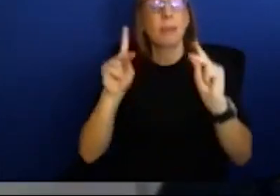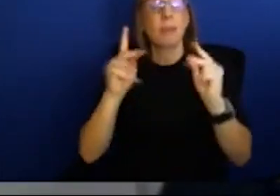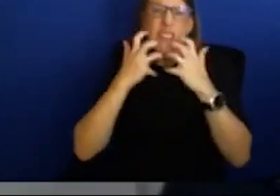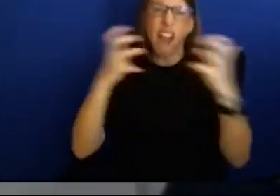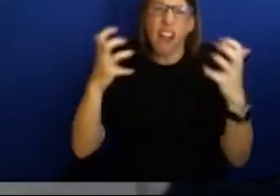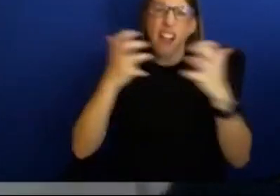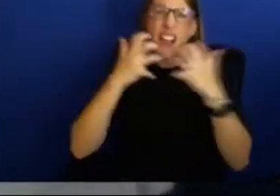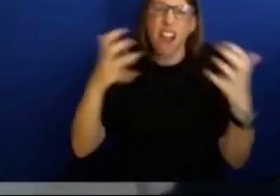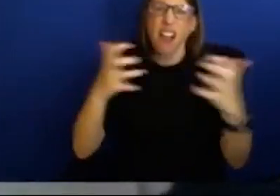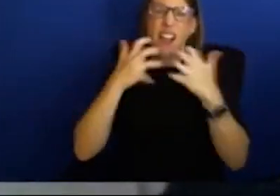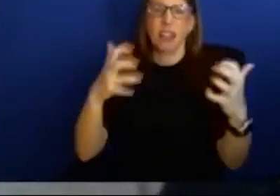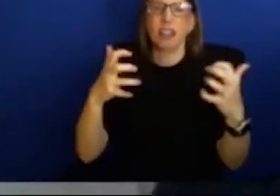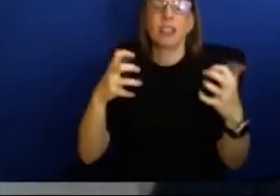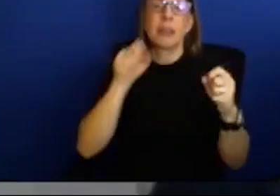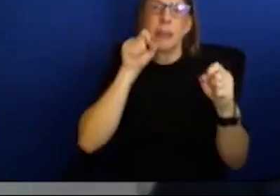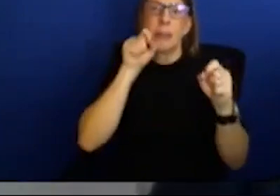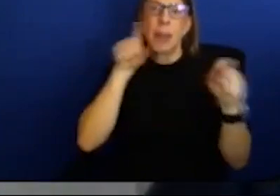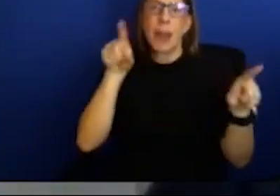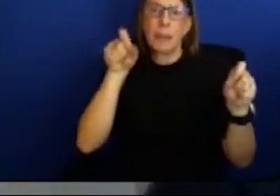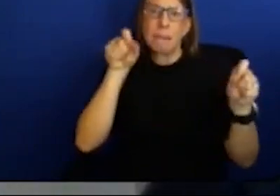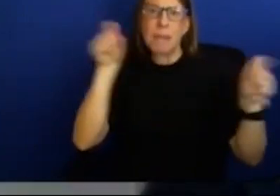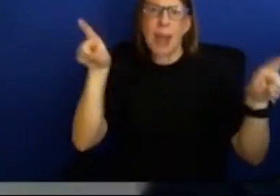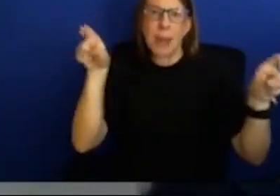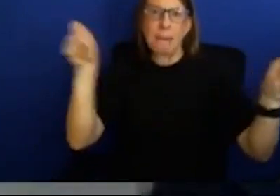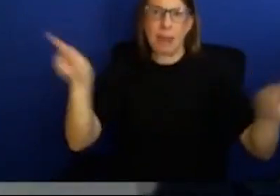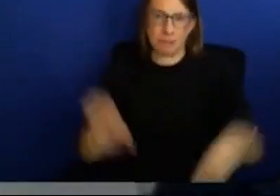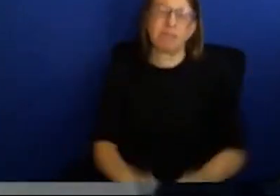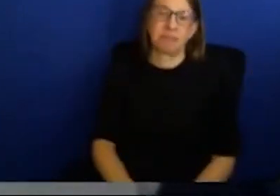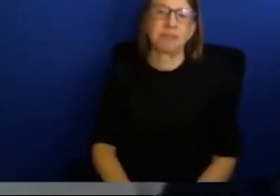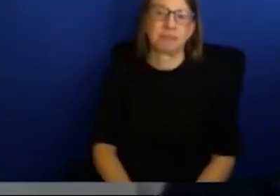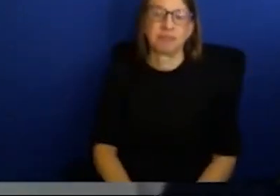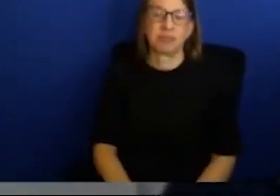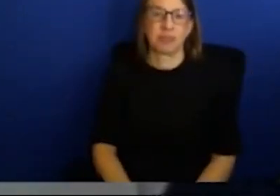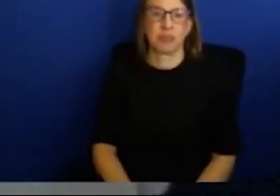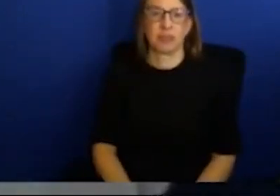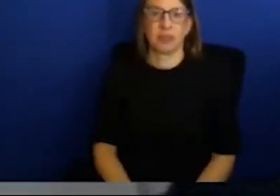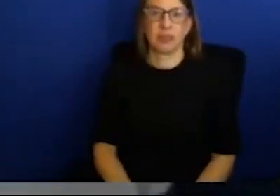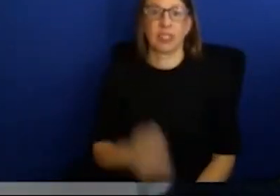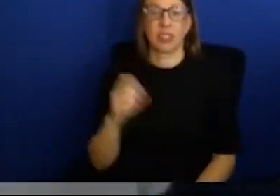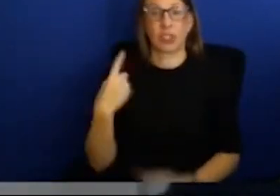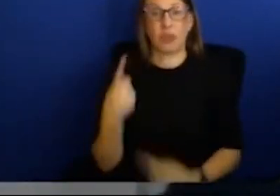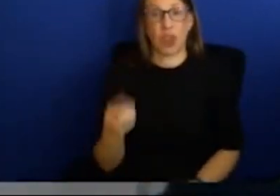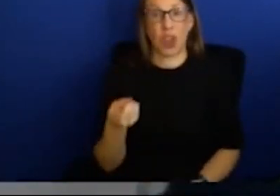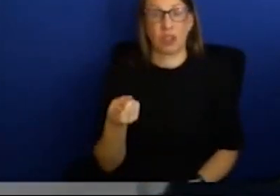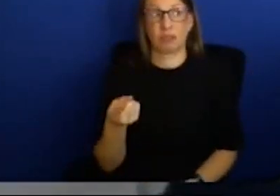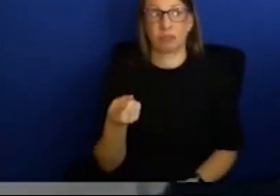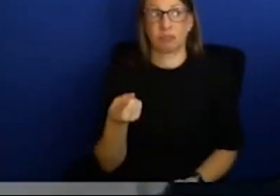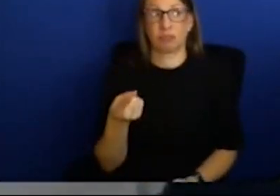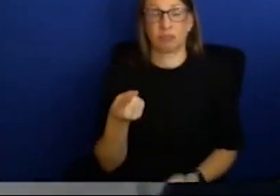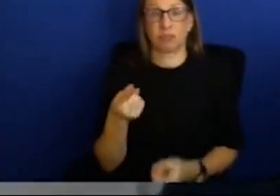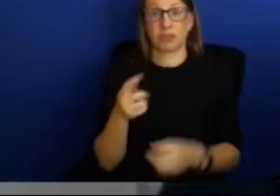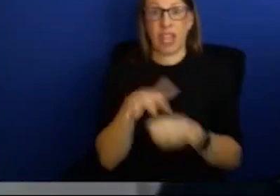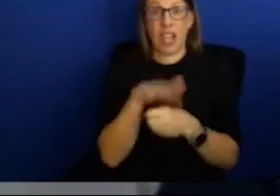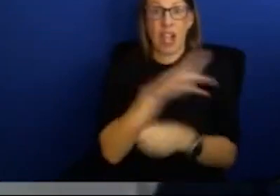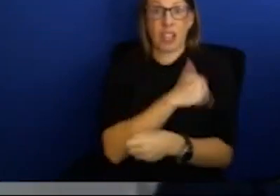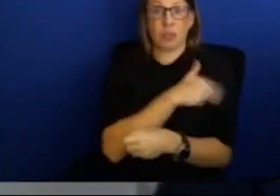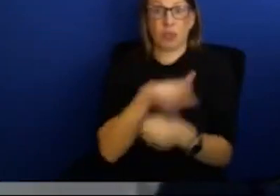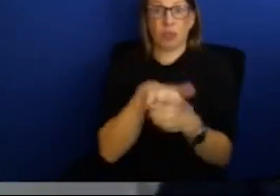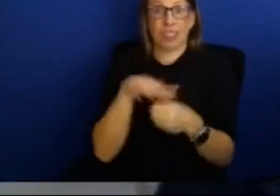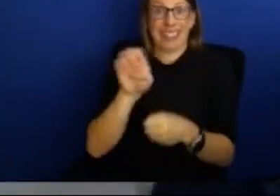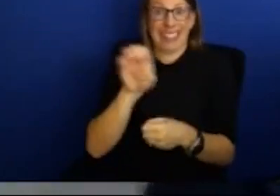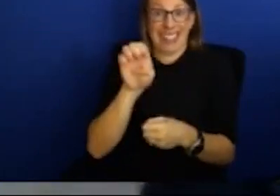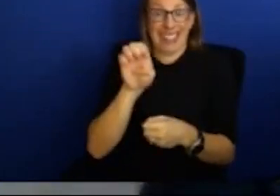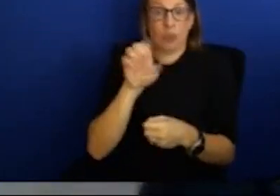team, they're often shouting and expelling those particles into the space. So far, Hospital Region E has really struggled with